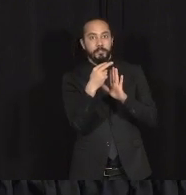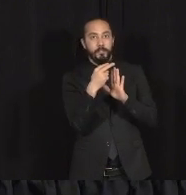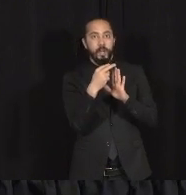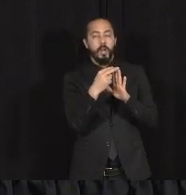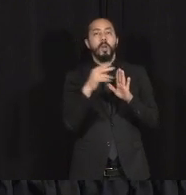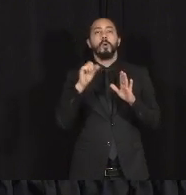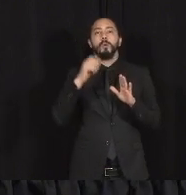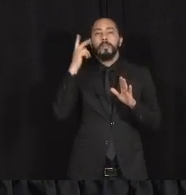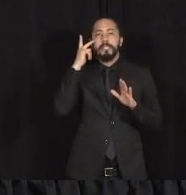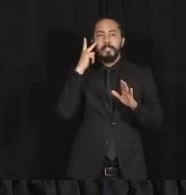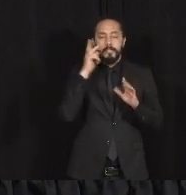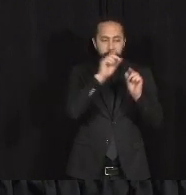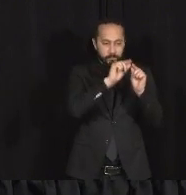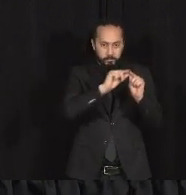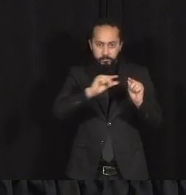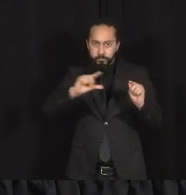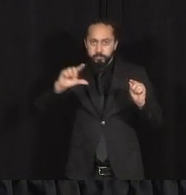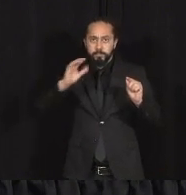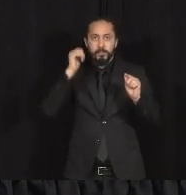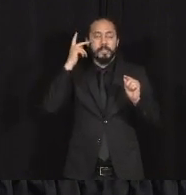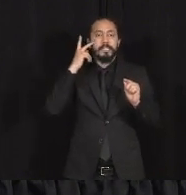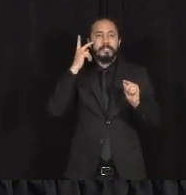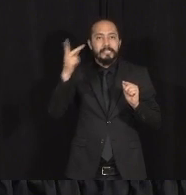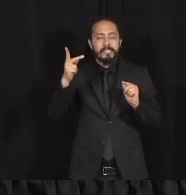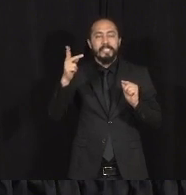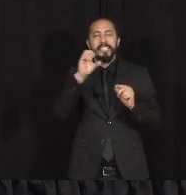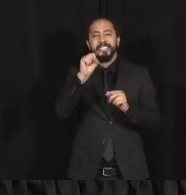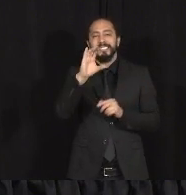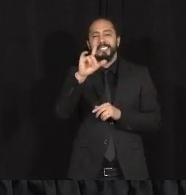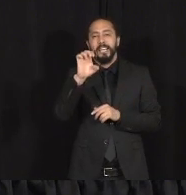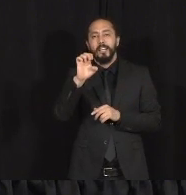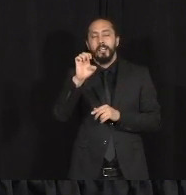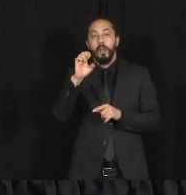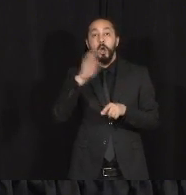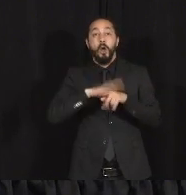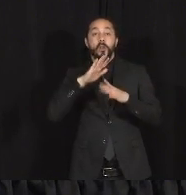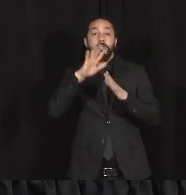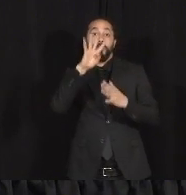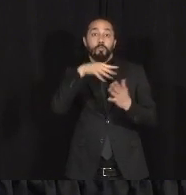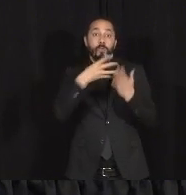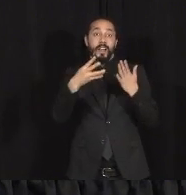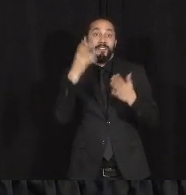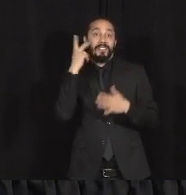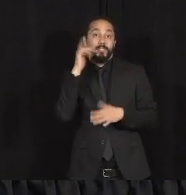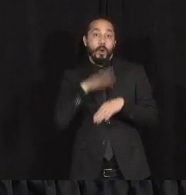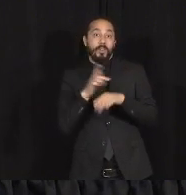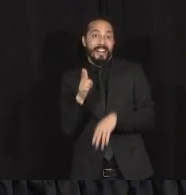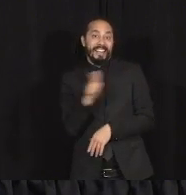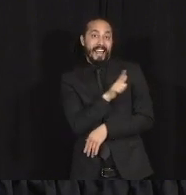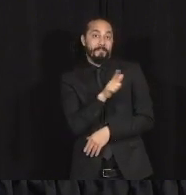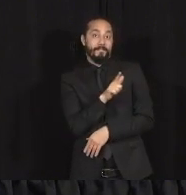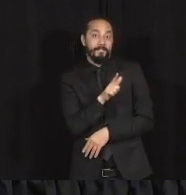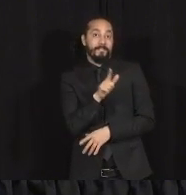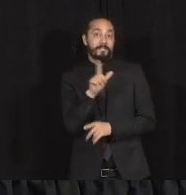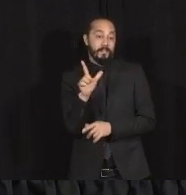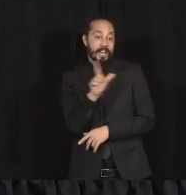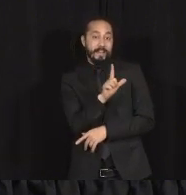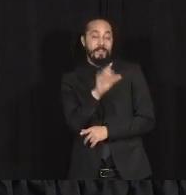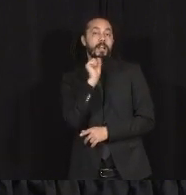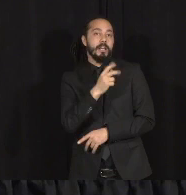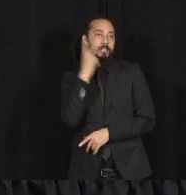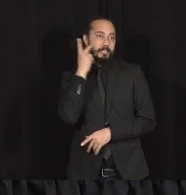the left-hand side of this graph. And of course, what that means is that